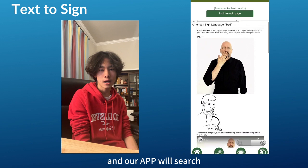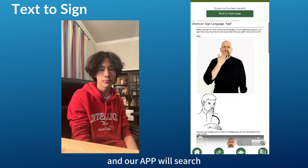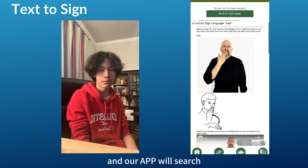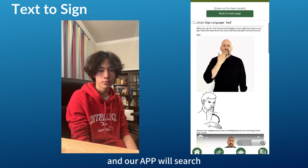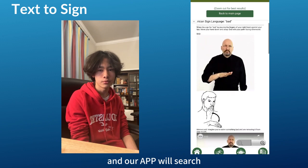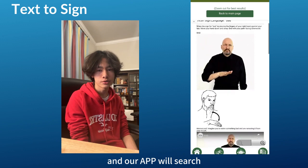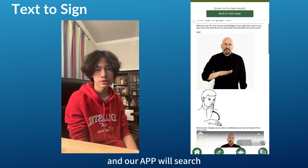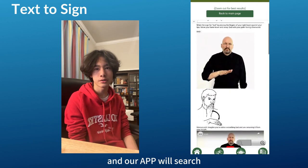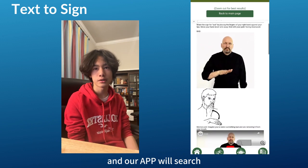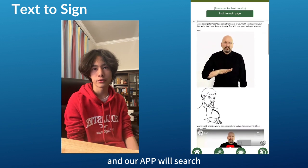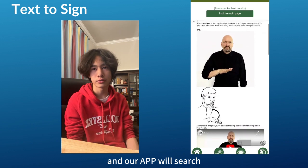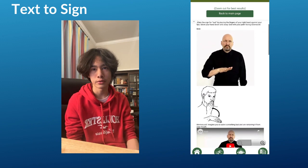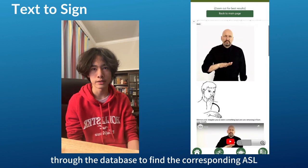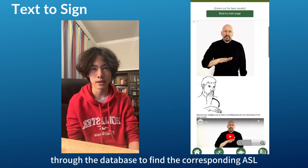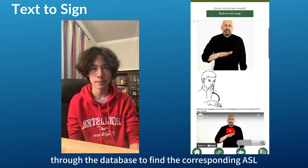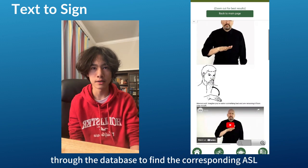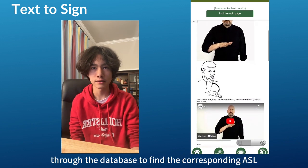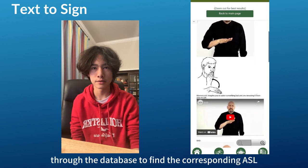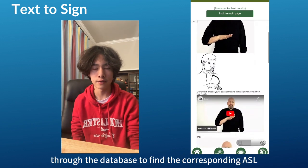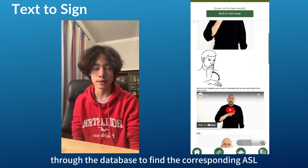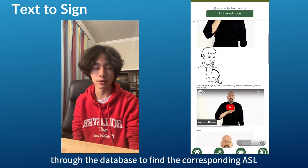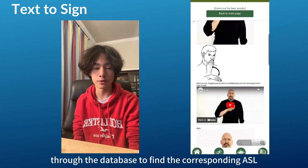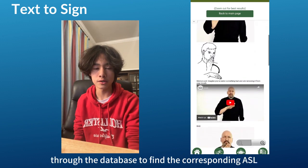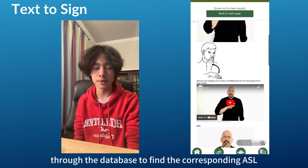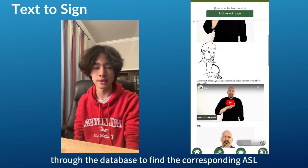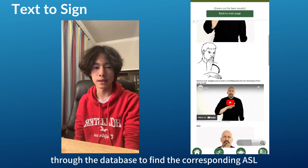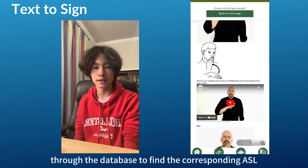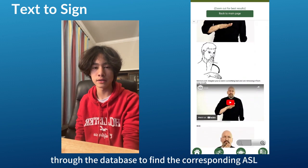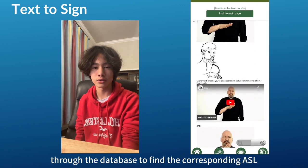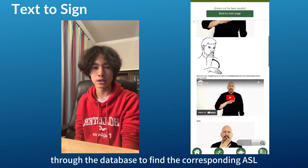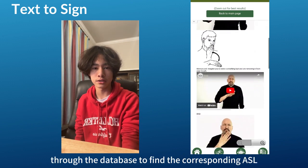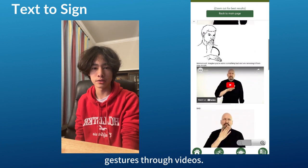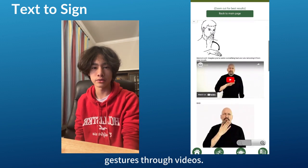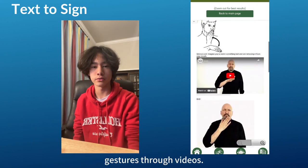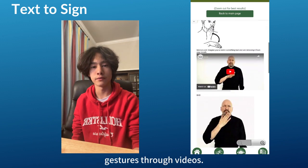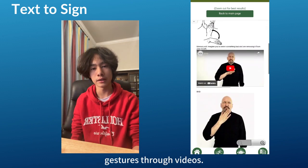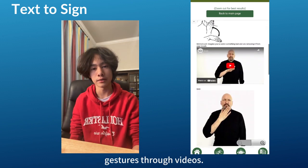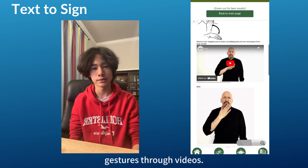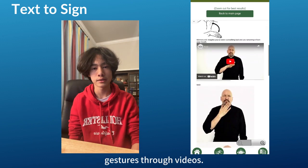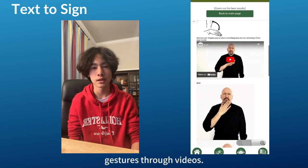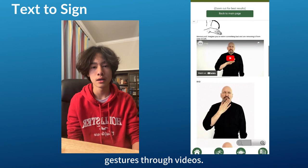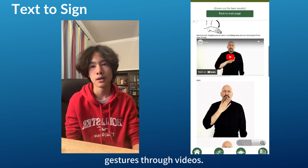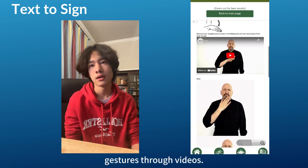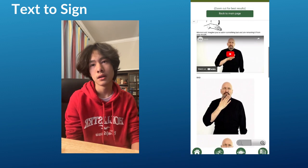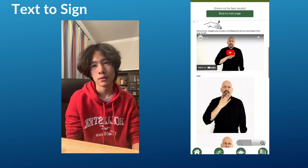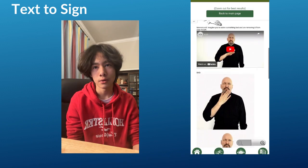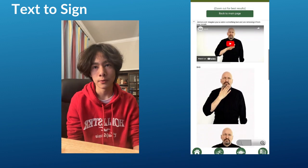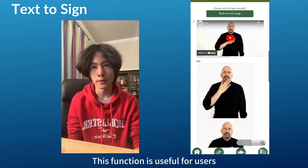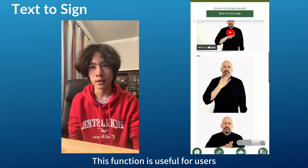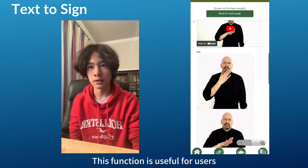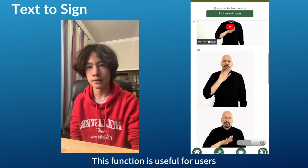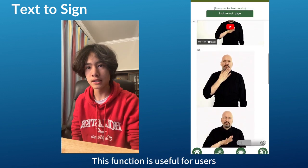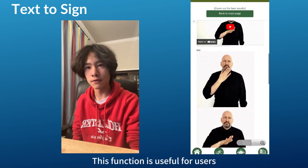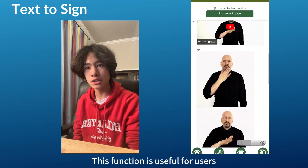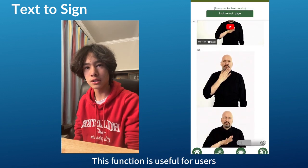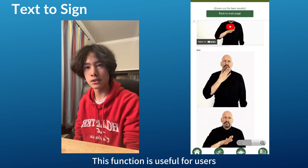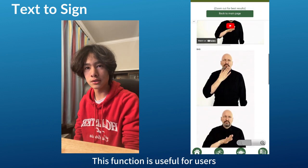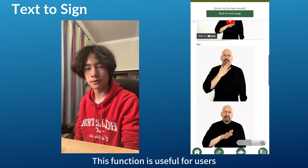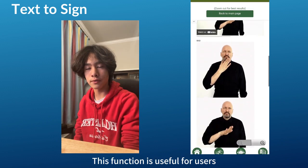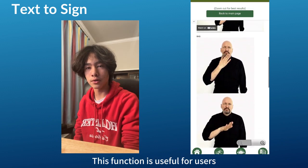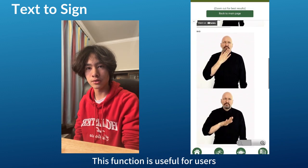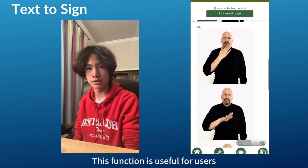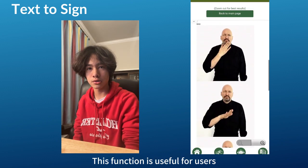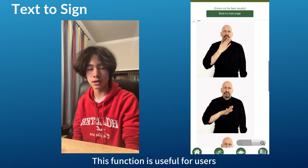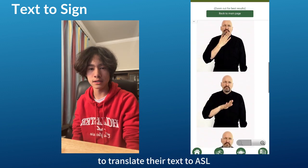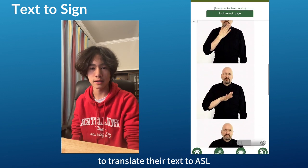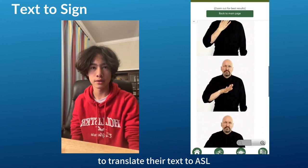and our app will search through the database to find the corresponding ASL gestures through videos. Well, and this function